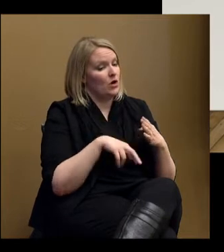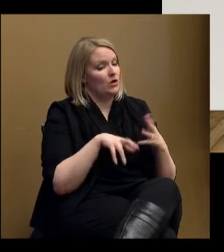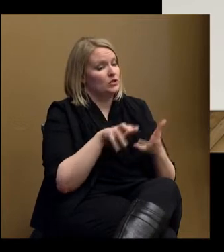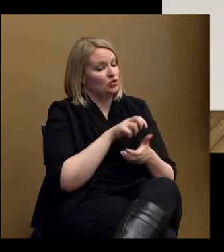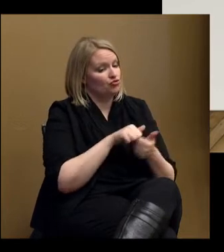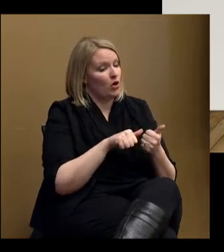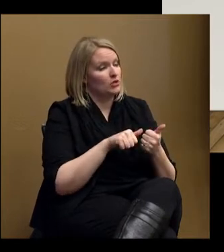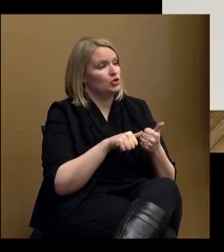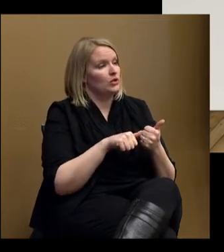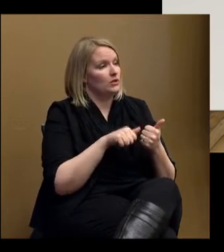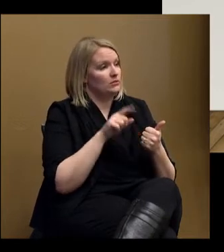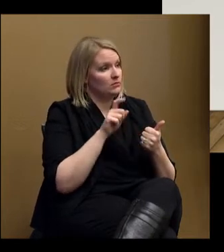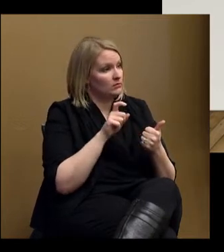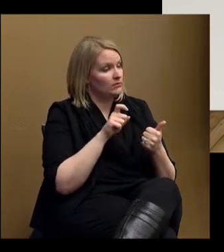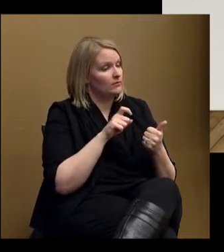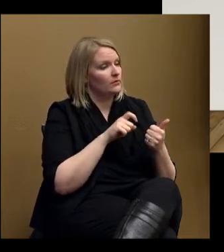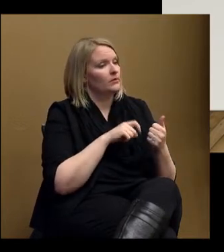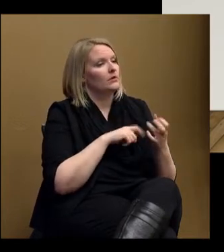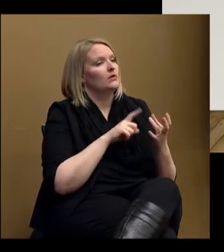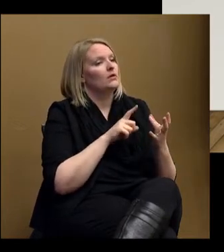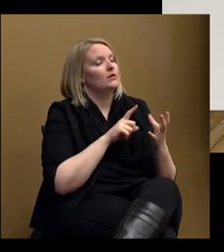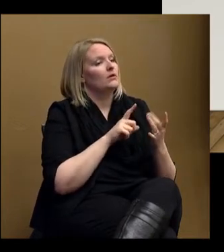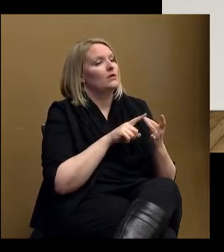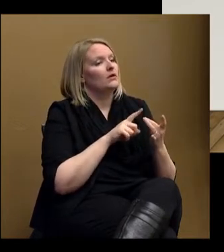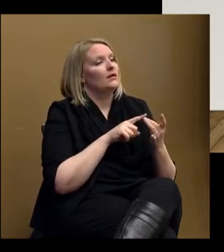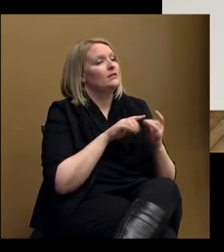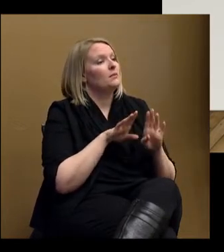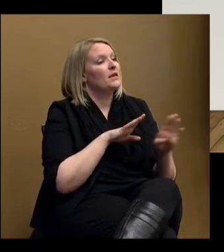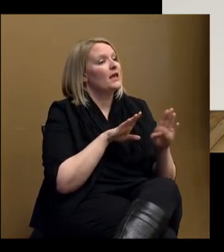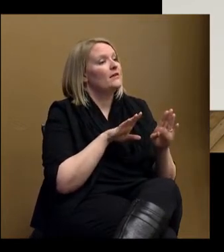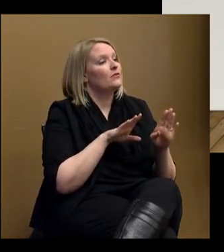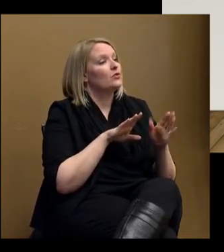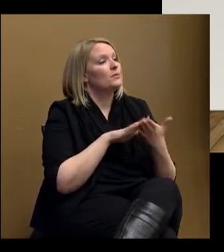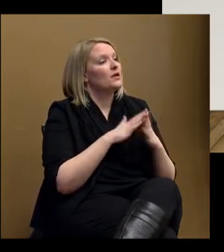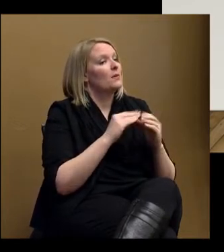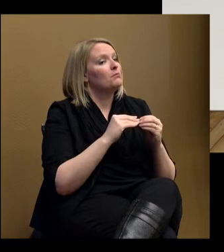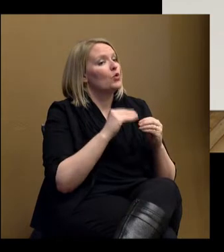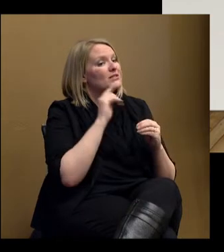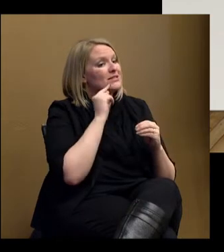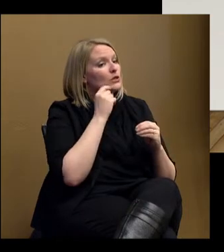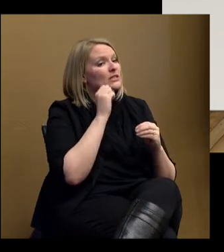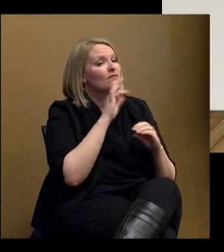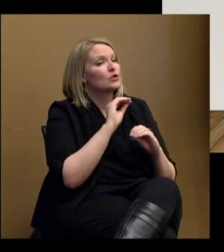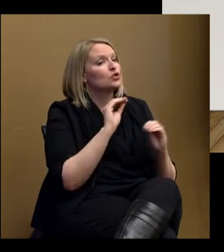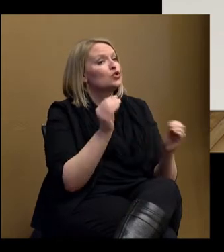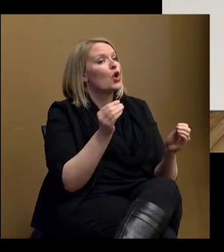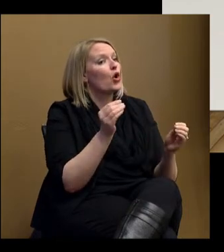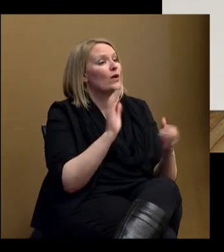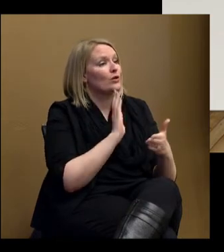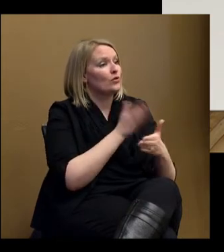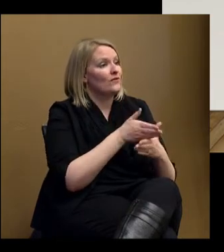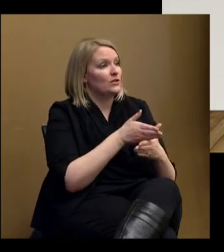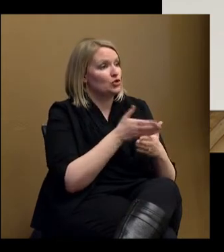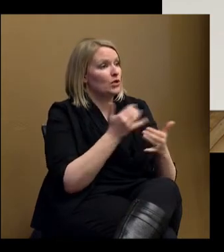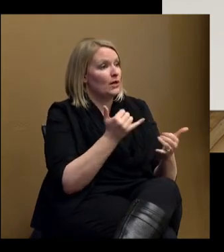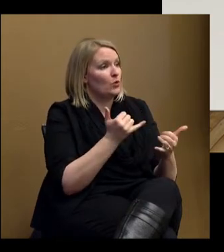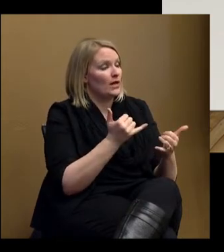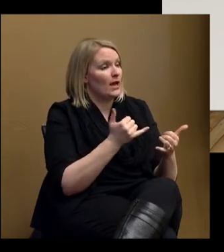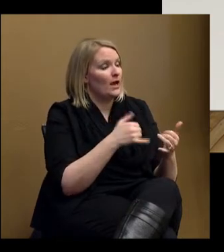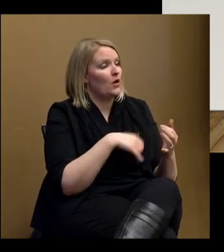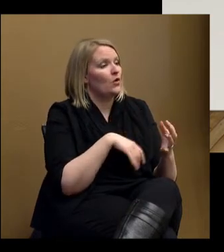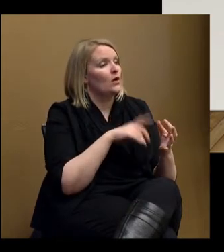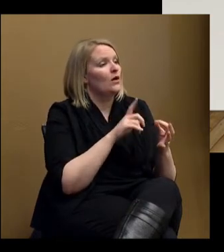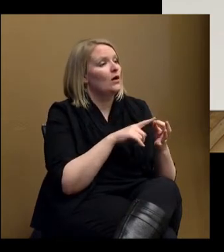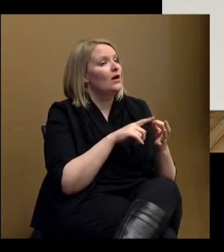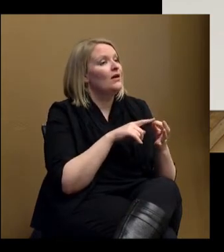to materials? Does the behavior become more serious if there is no intervention at the present? And does